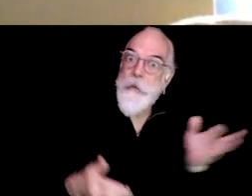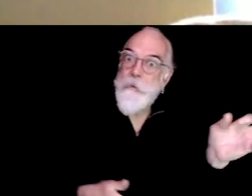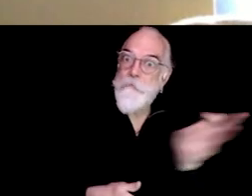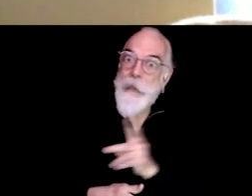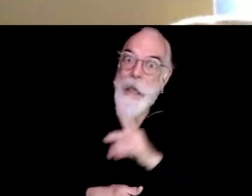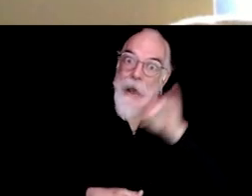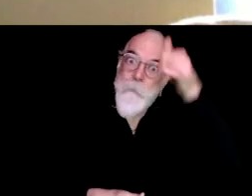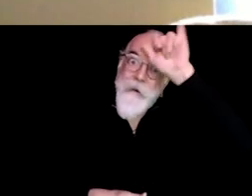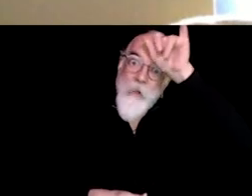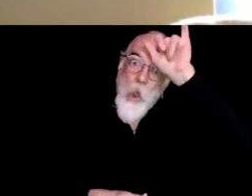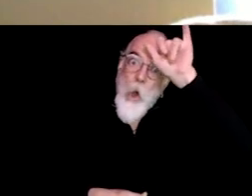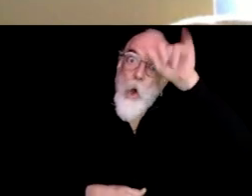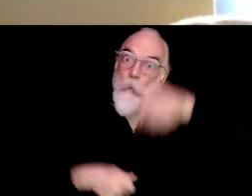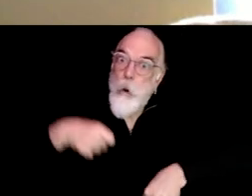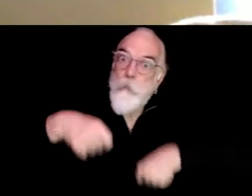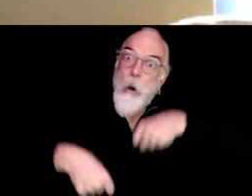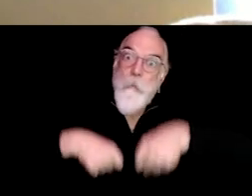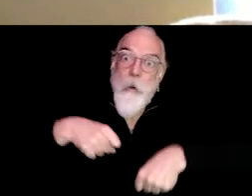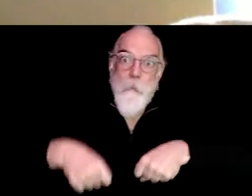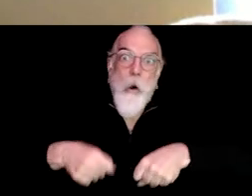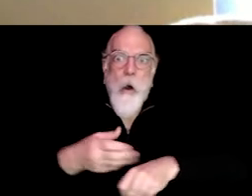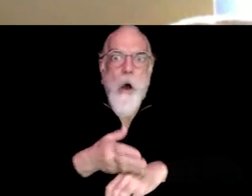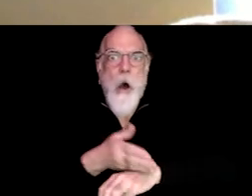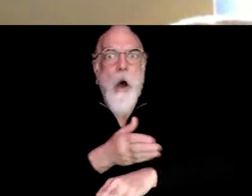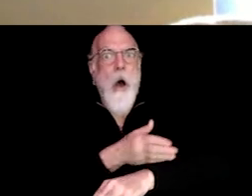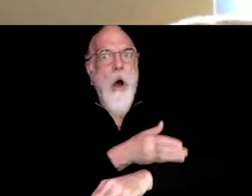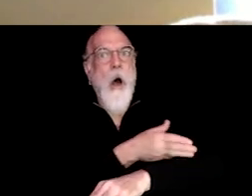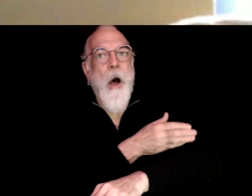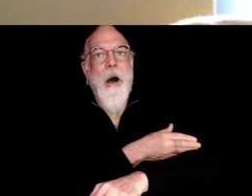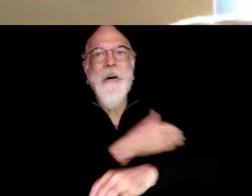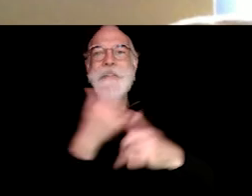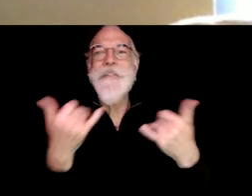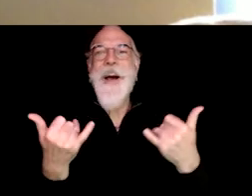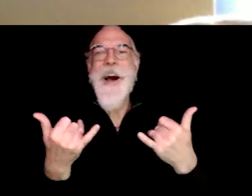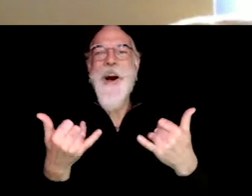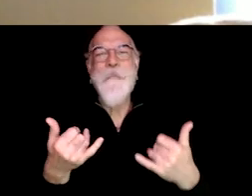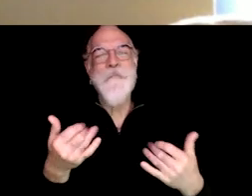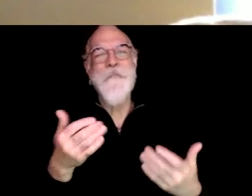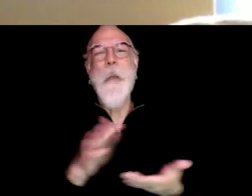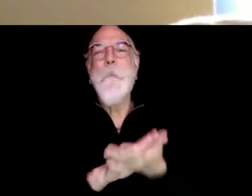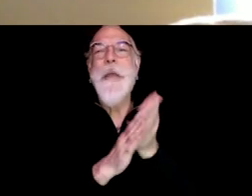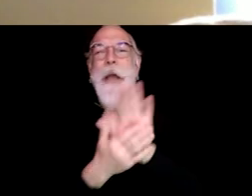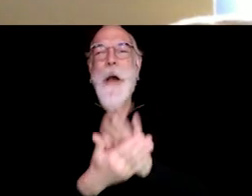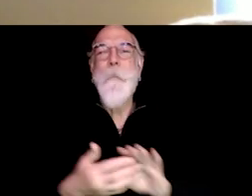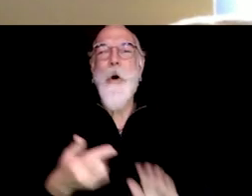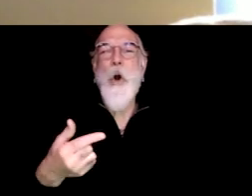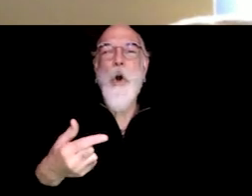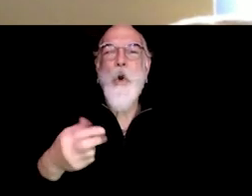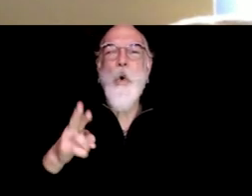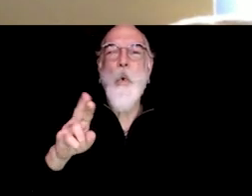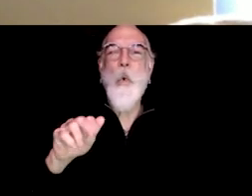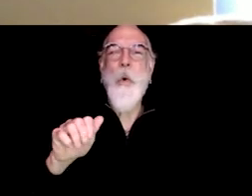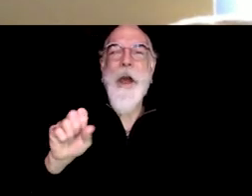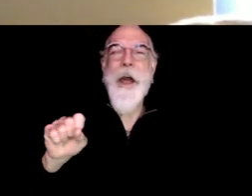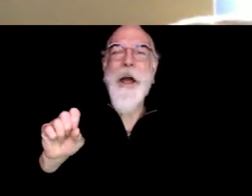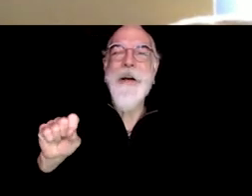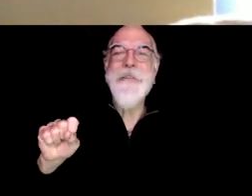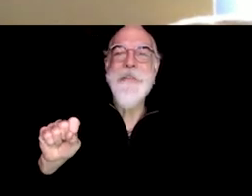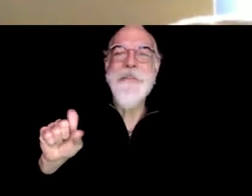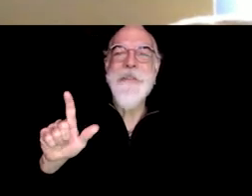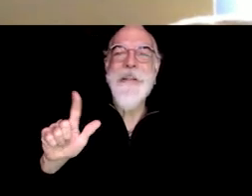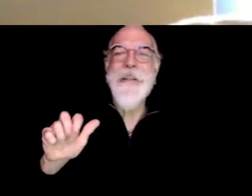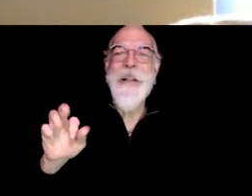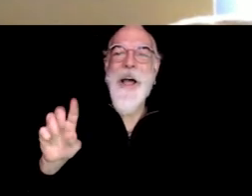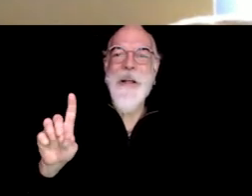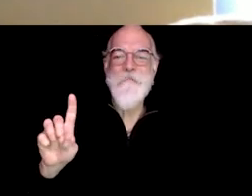came back. So now it's a grassland again. And since then,